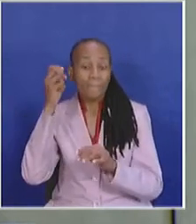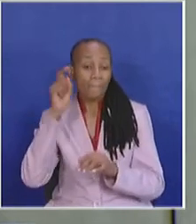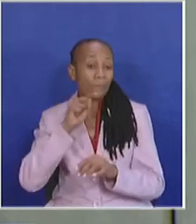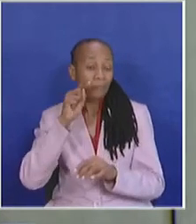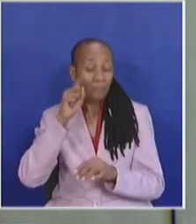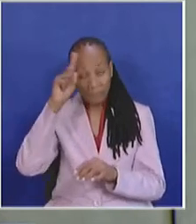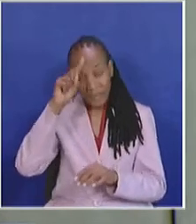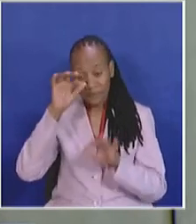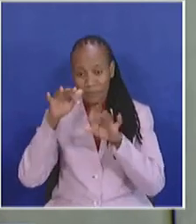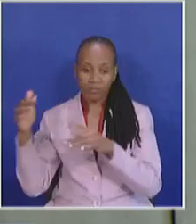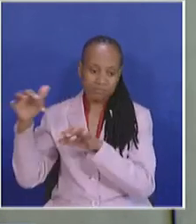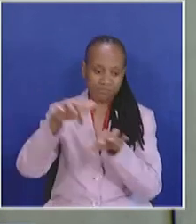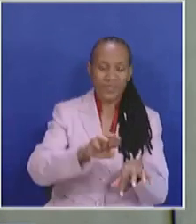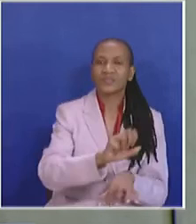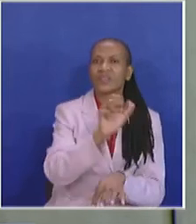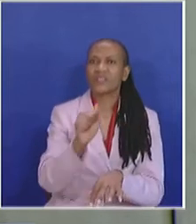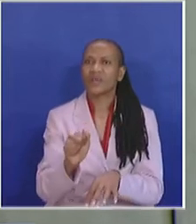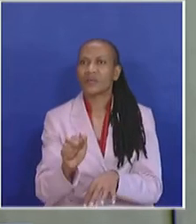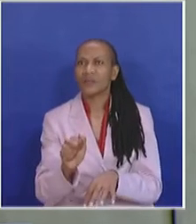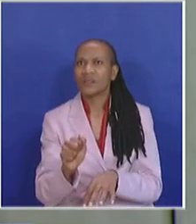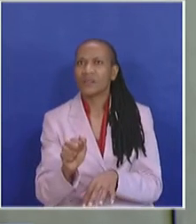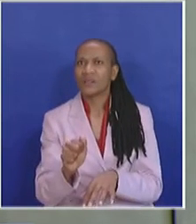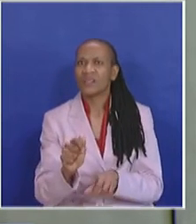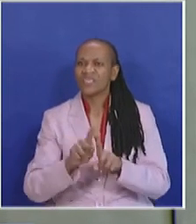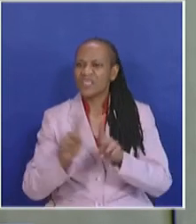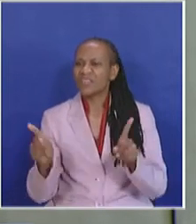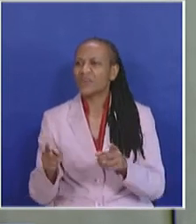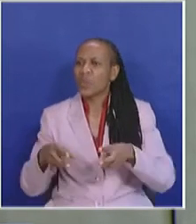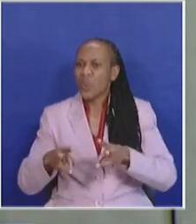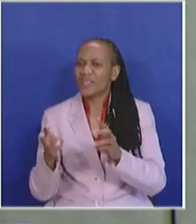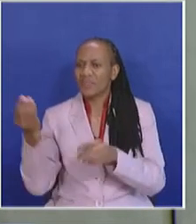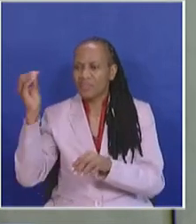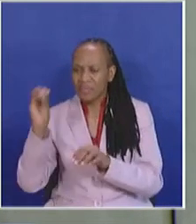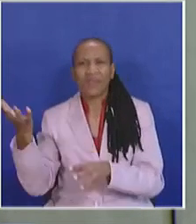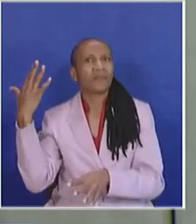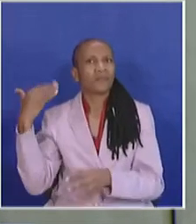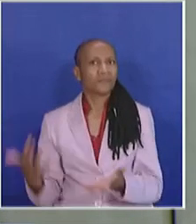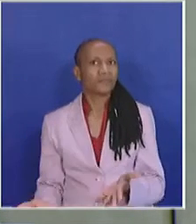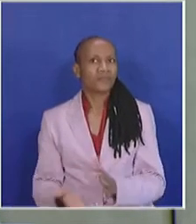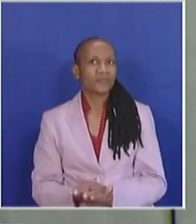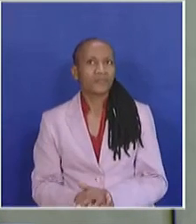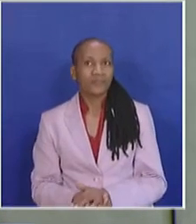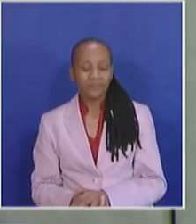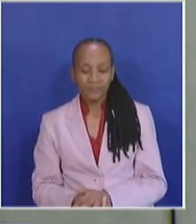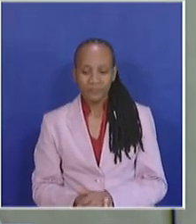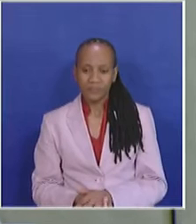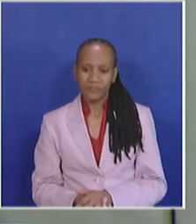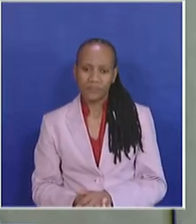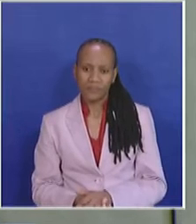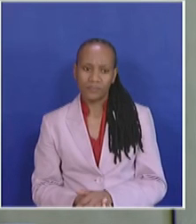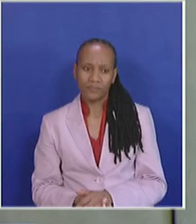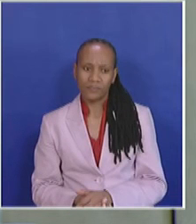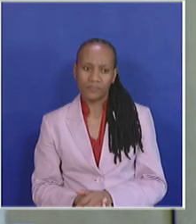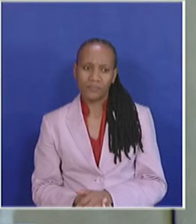a private sector cannot help ubana kudevelop ezi dorobhi? Because they benze ibhizinesi kwezi dorobhi ezino.